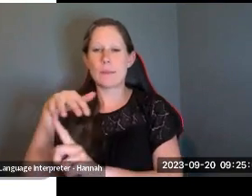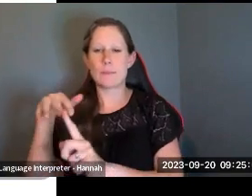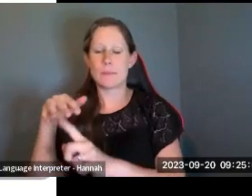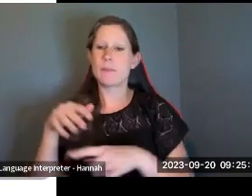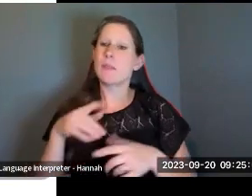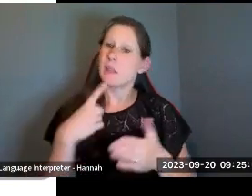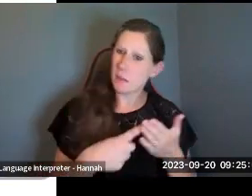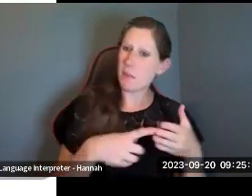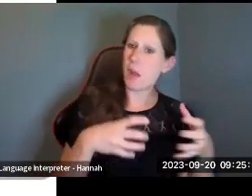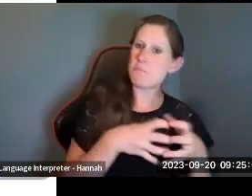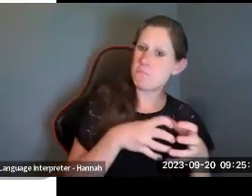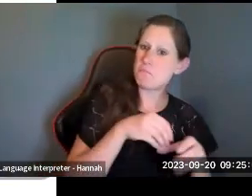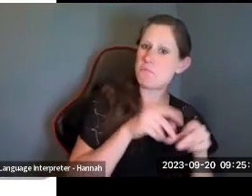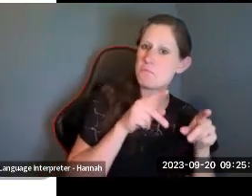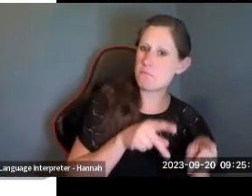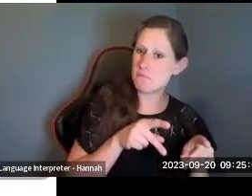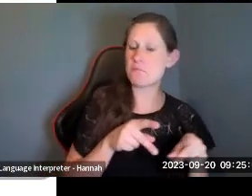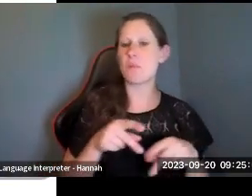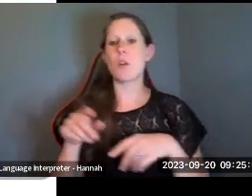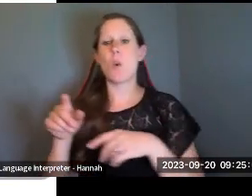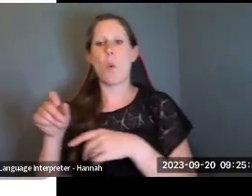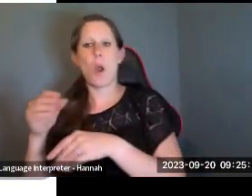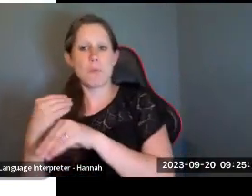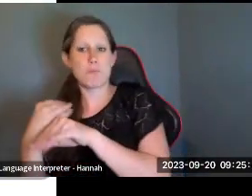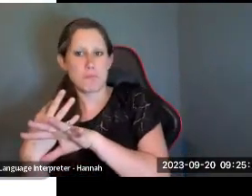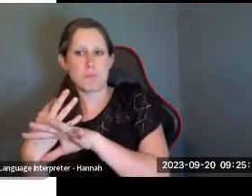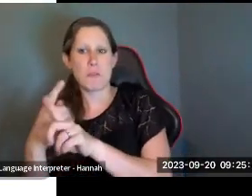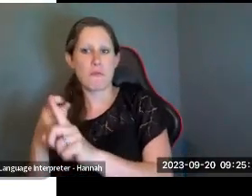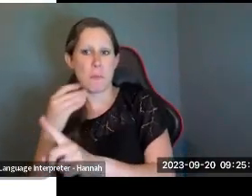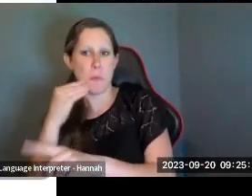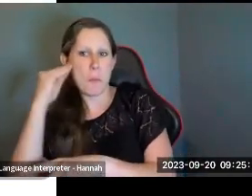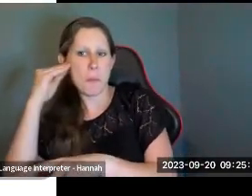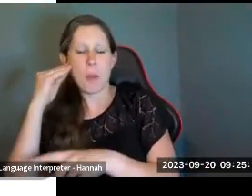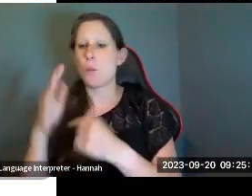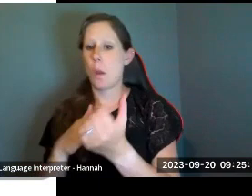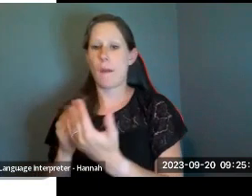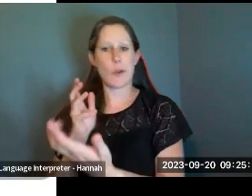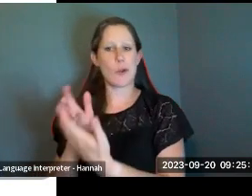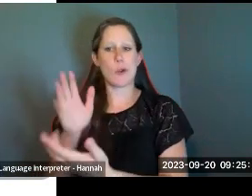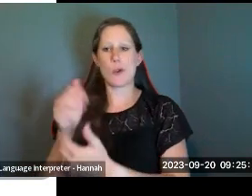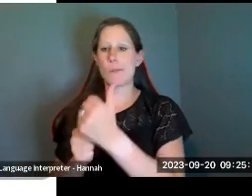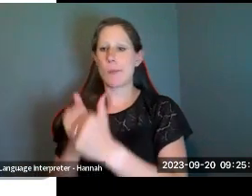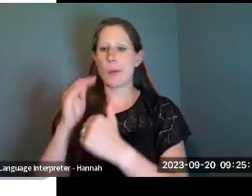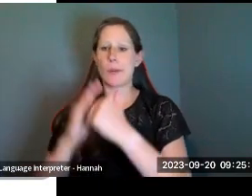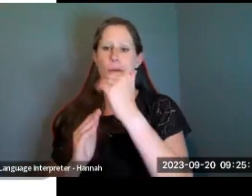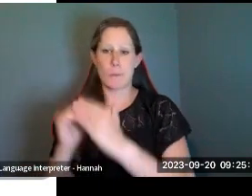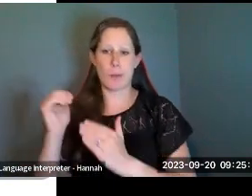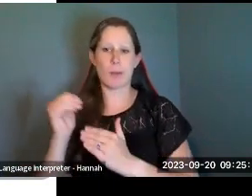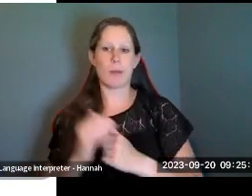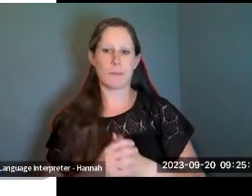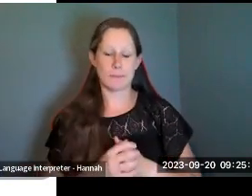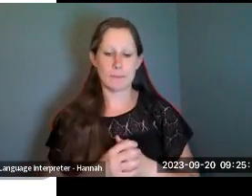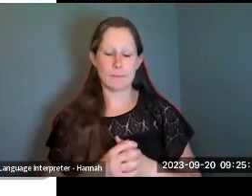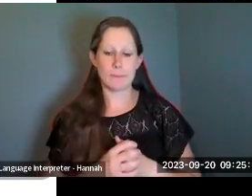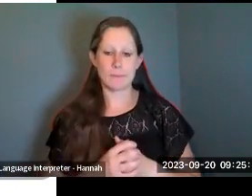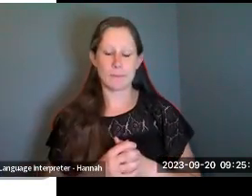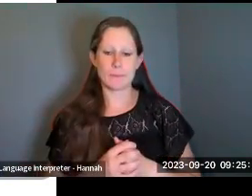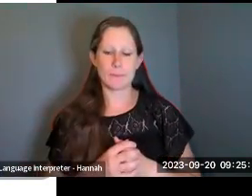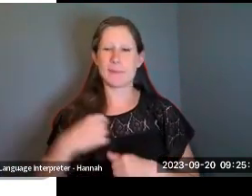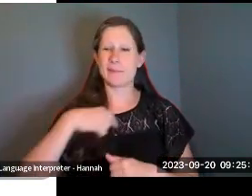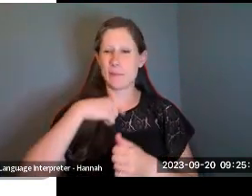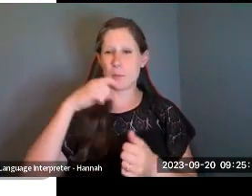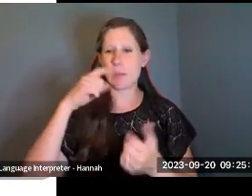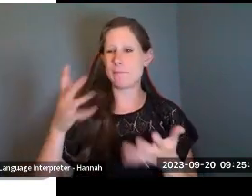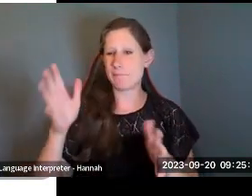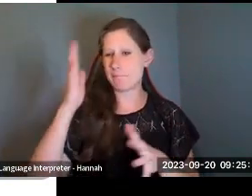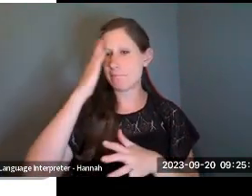an environment that's most comfortable to them. We do recognize that many of the skills that you learn